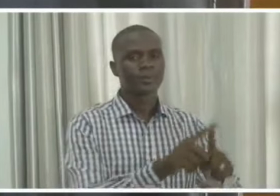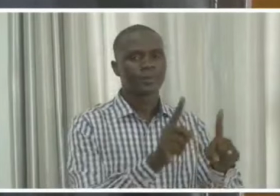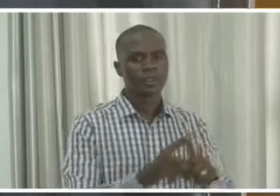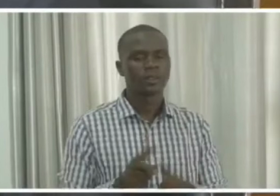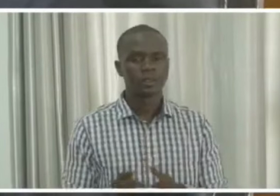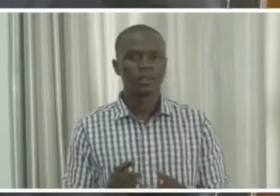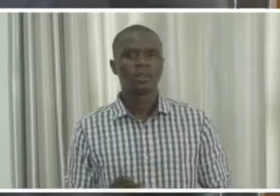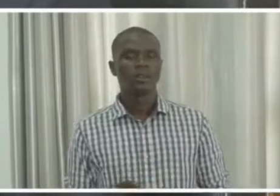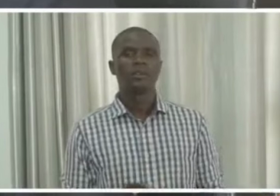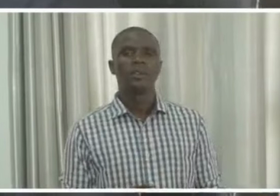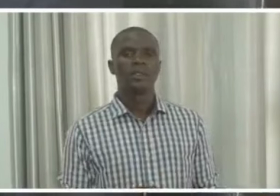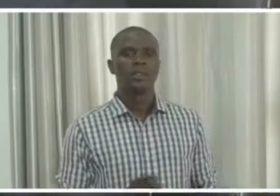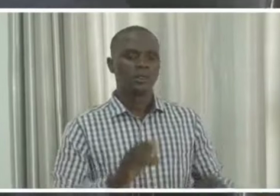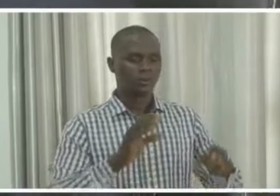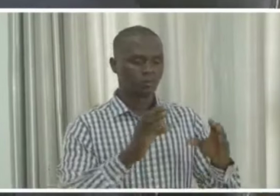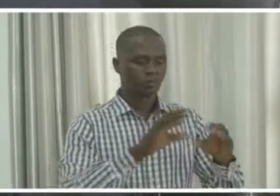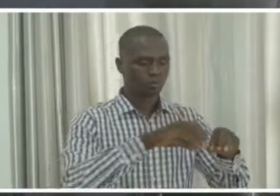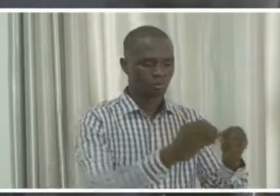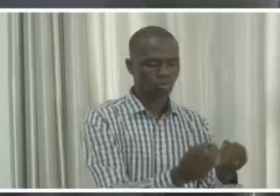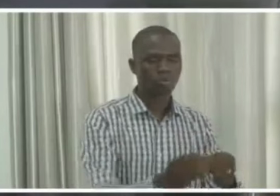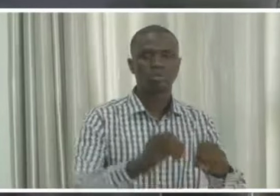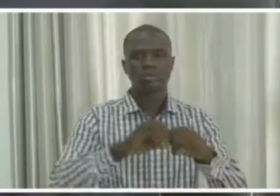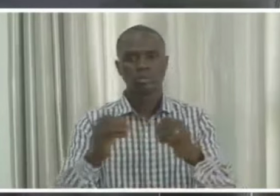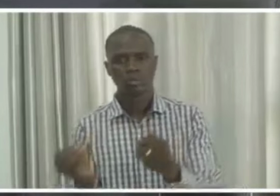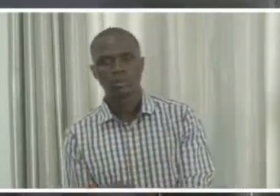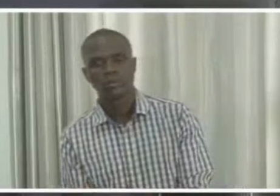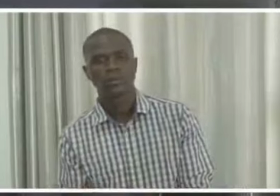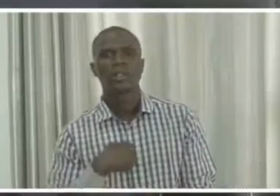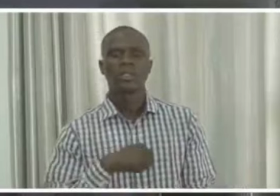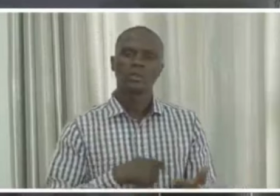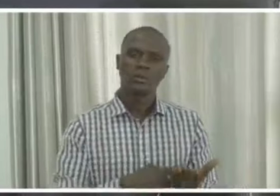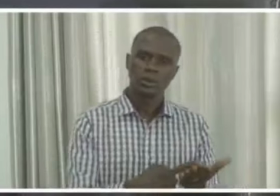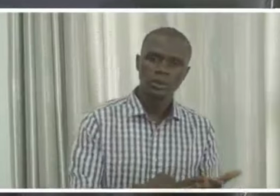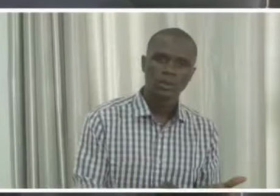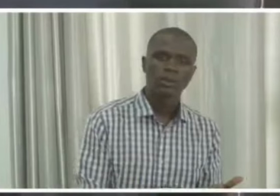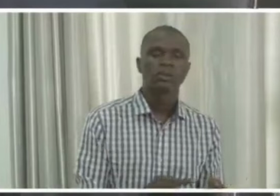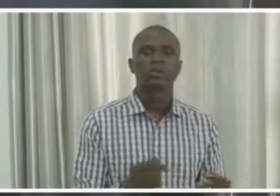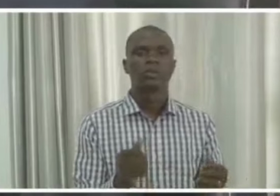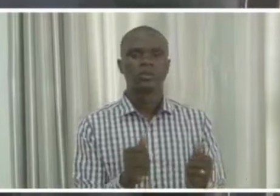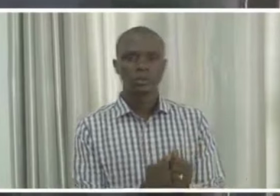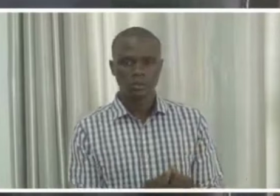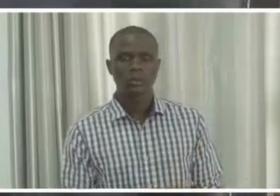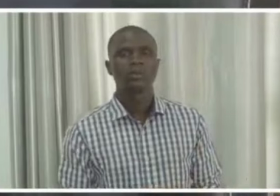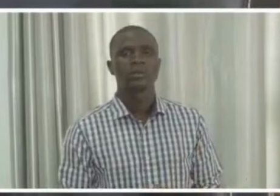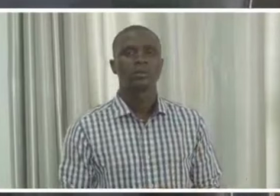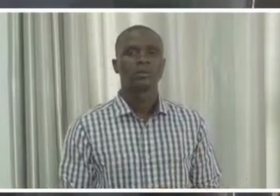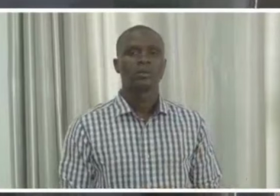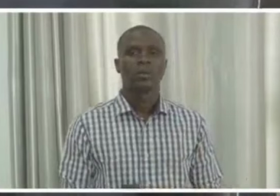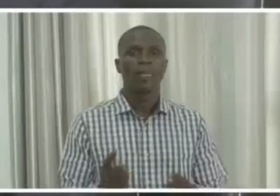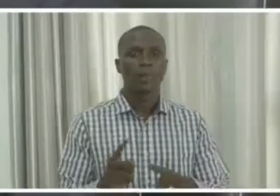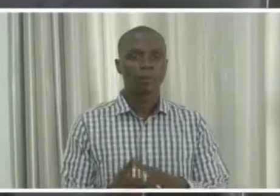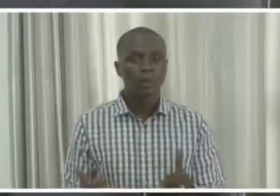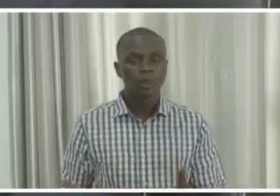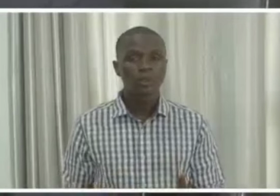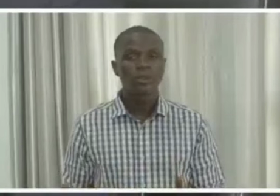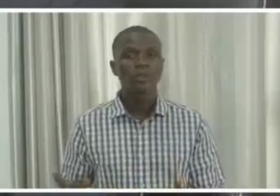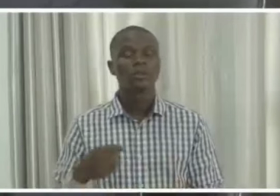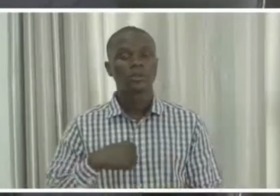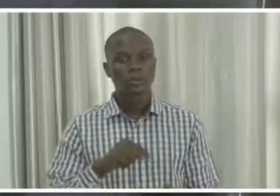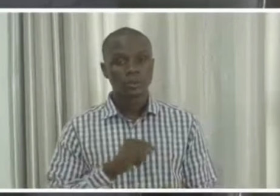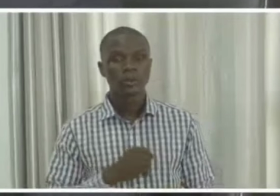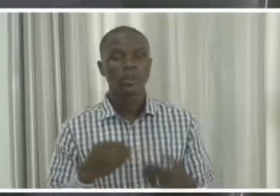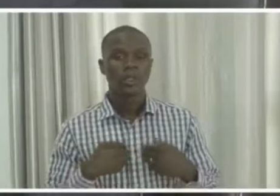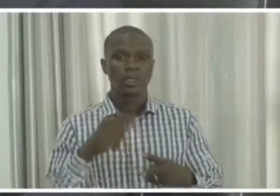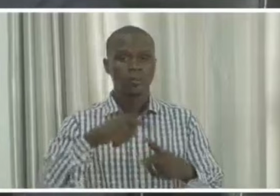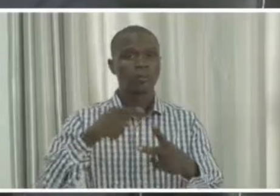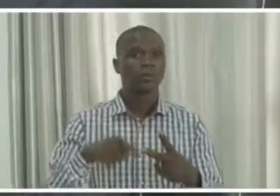energy. So for the Ministry of Environment gets 2 roles. One, we get our own primary activities there, where